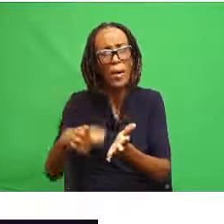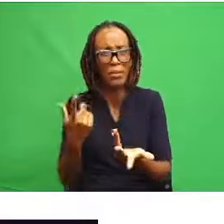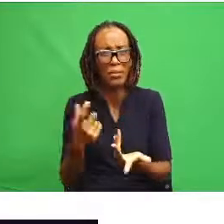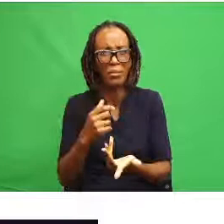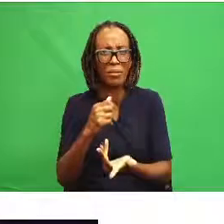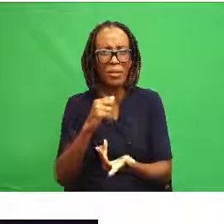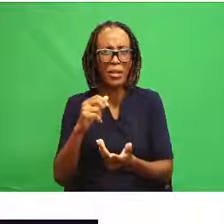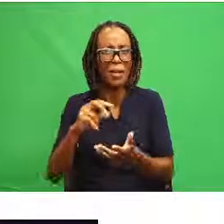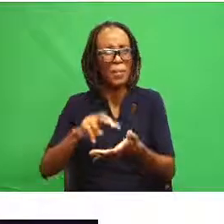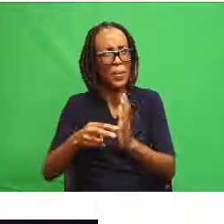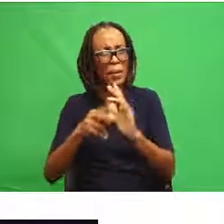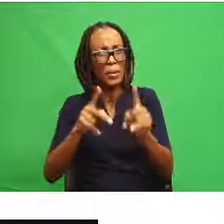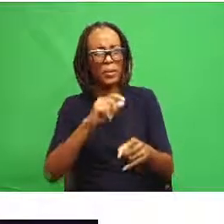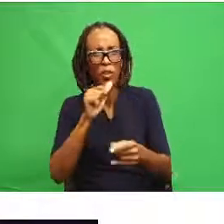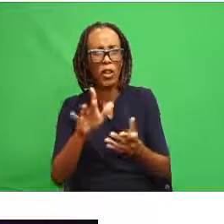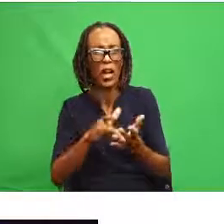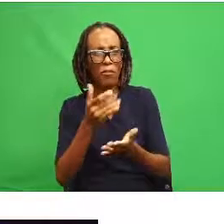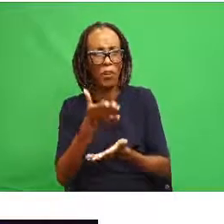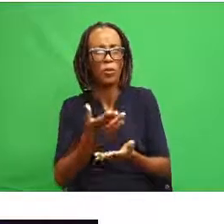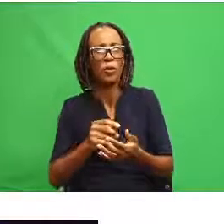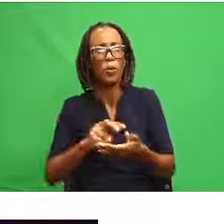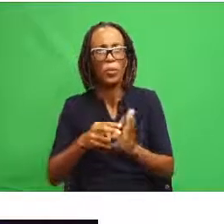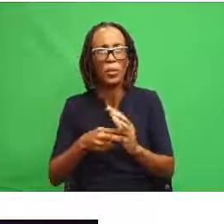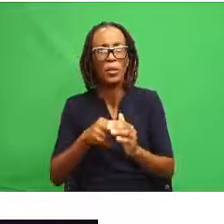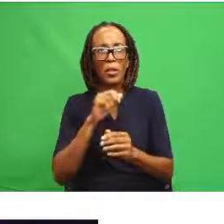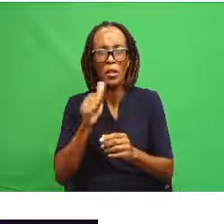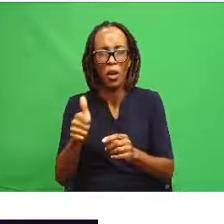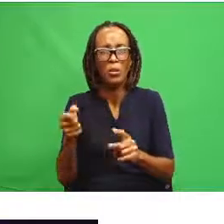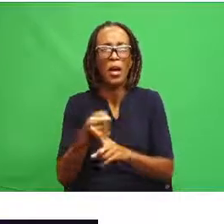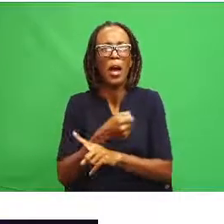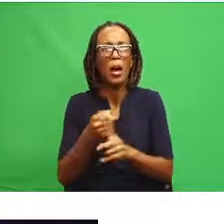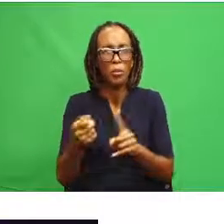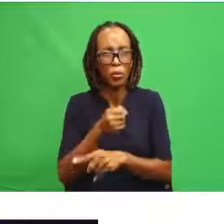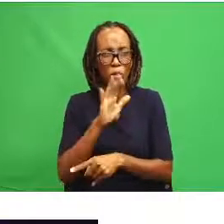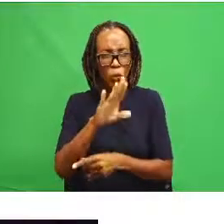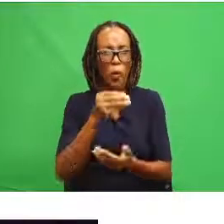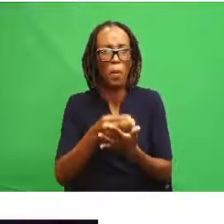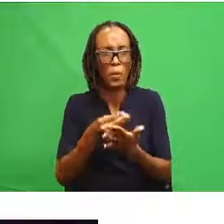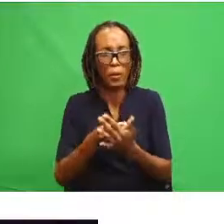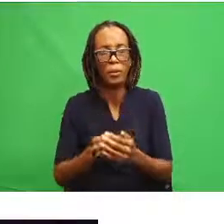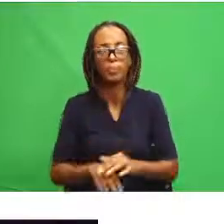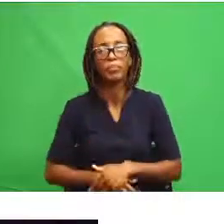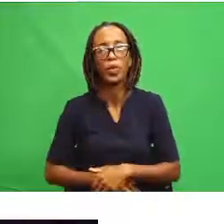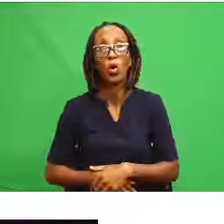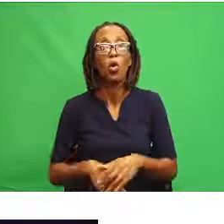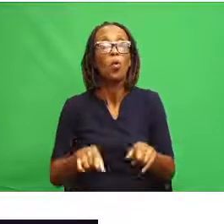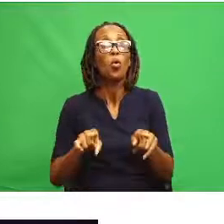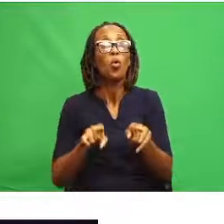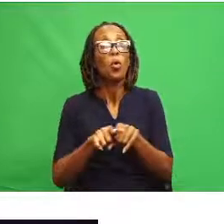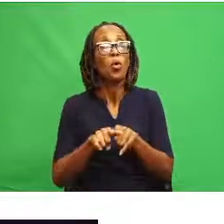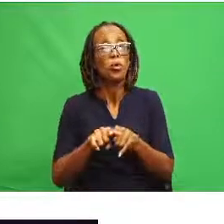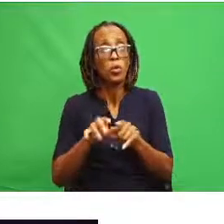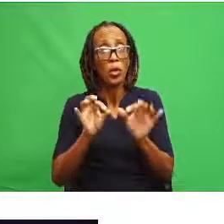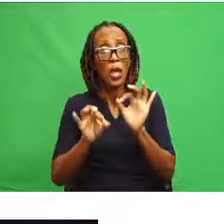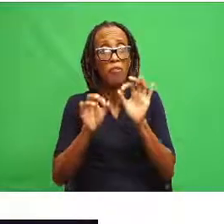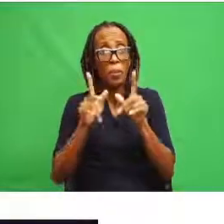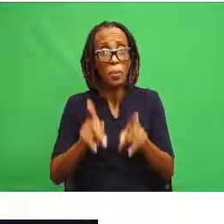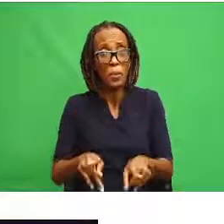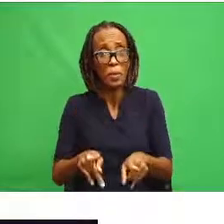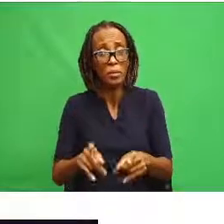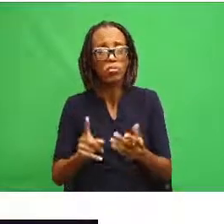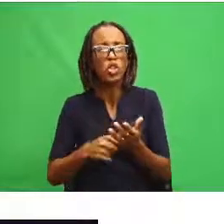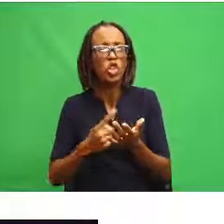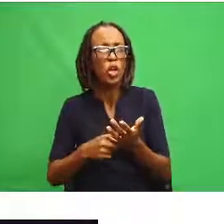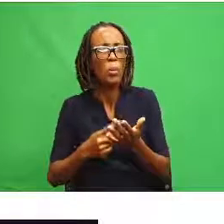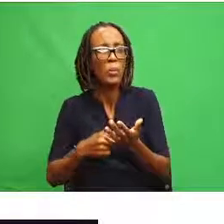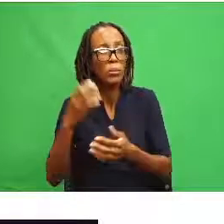it's not something that is abused. We also have the health of the elder. If they have a cognitive